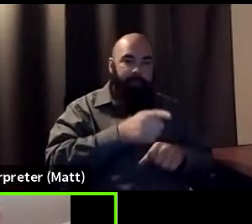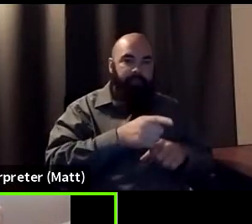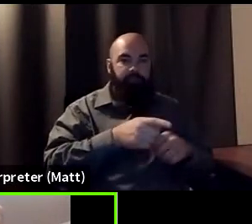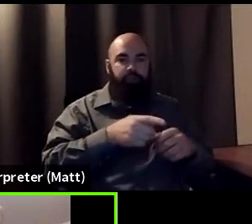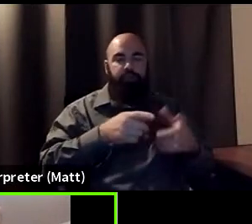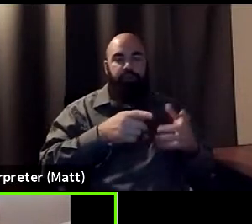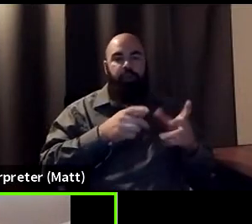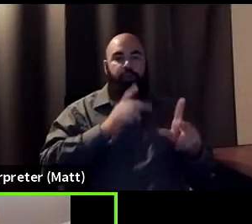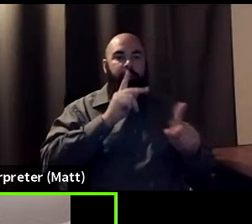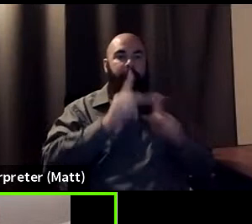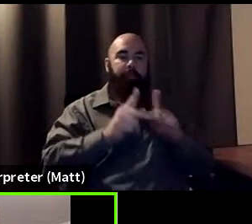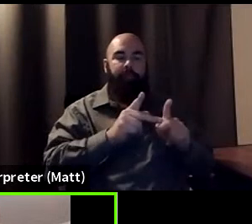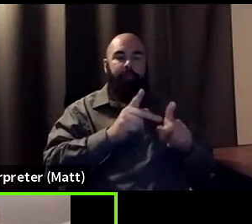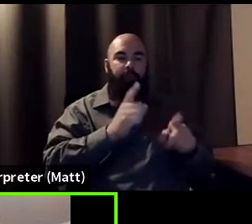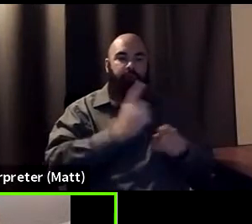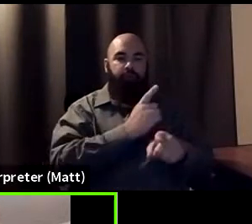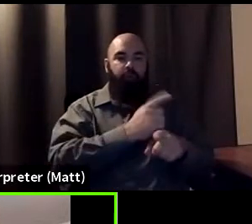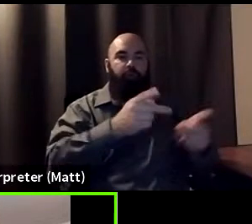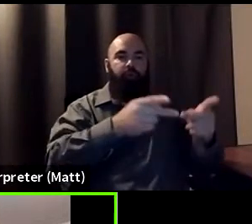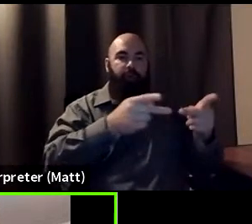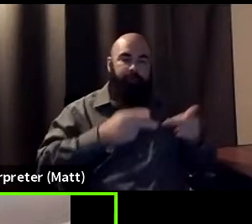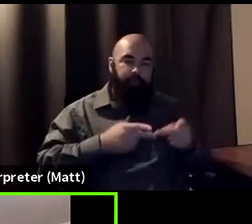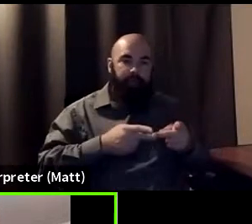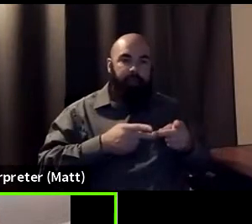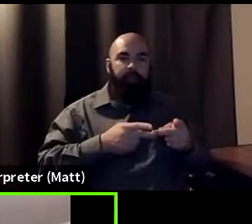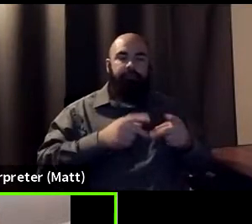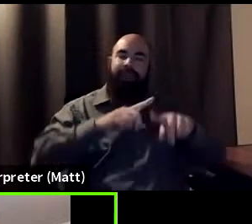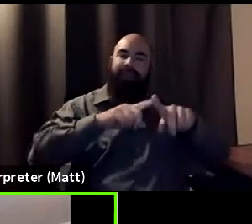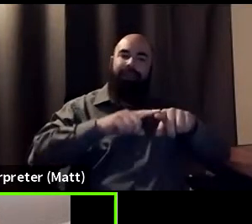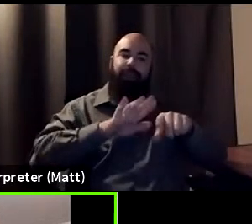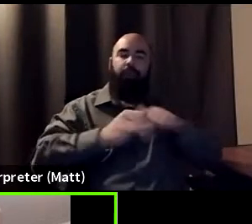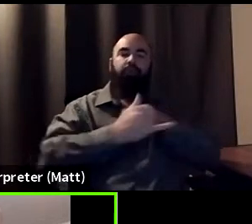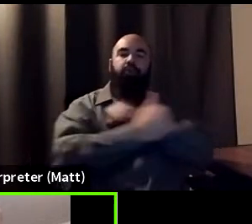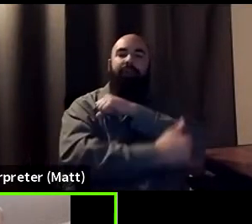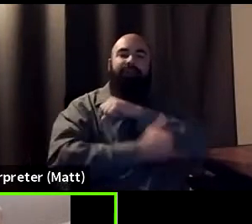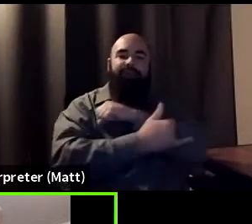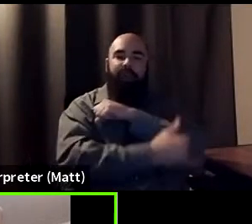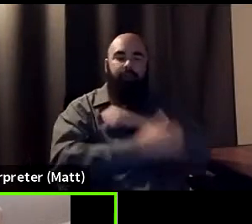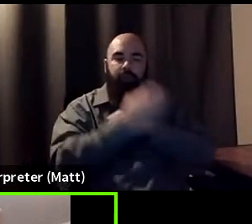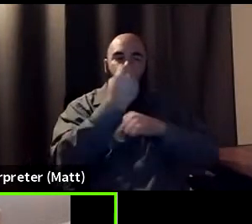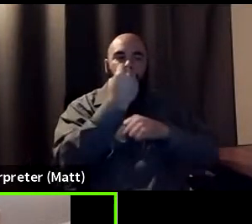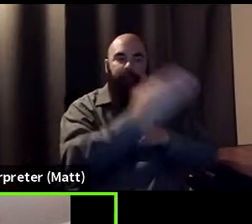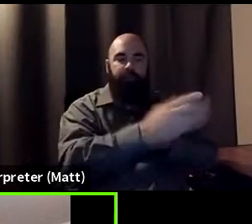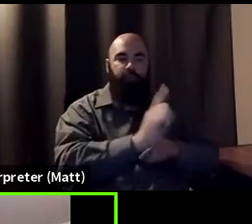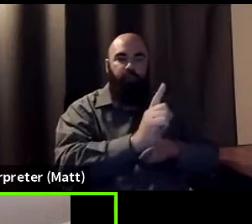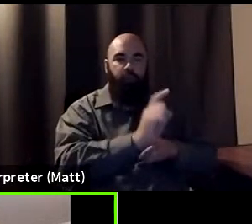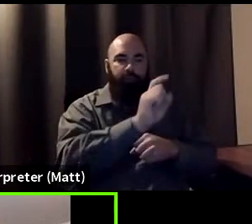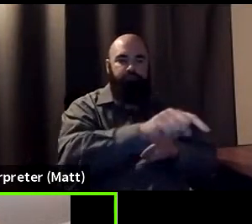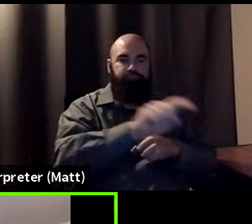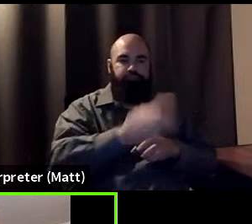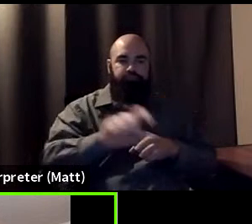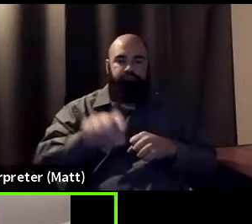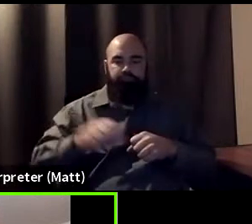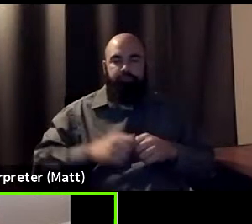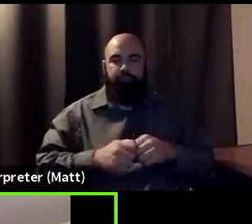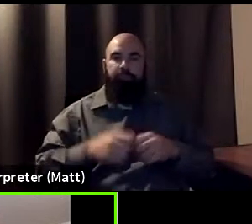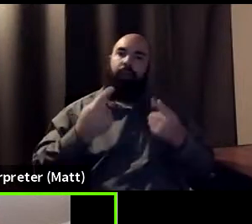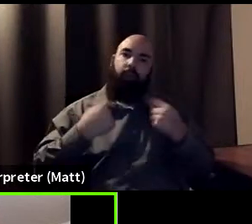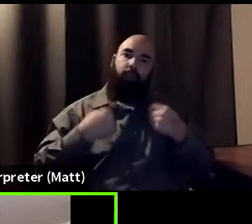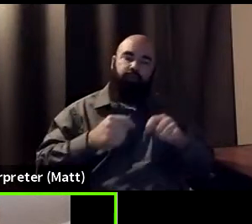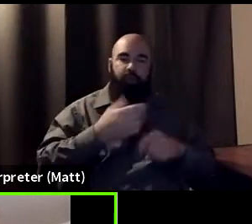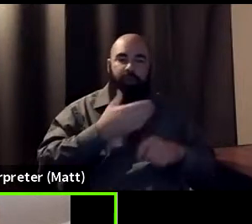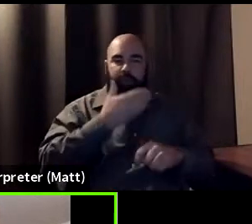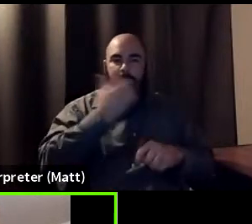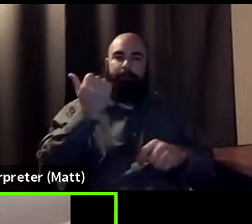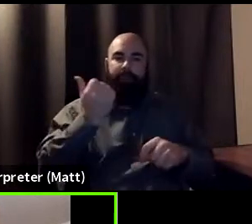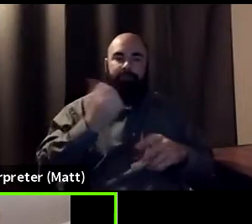Radford folks to the right place. We try to direct our Floyd folks to the right place, and our Montgomery County folks. So we're trying our best to kind